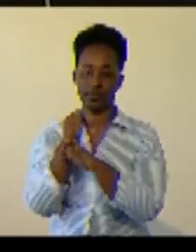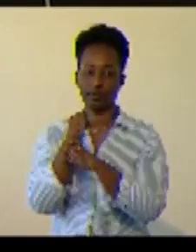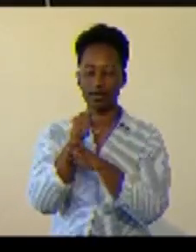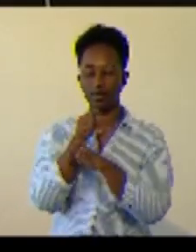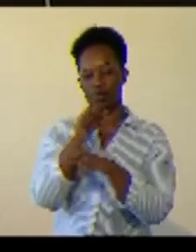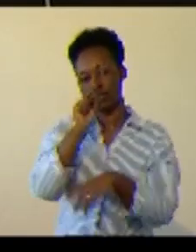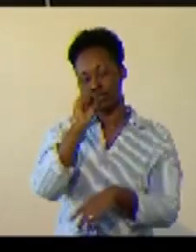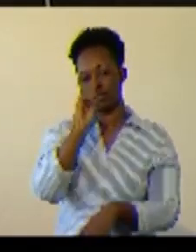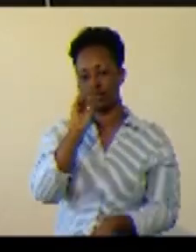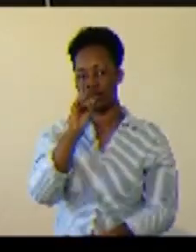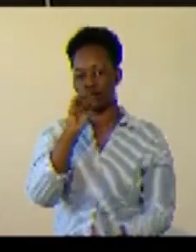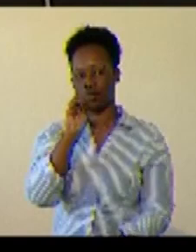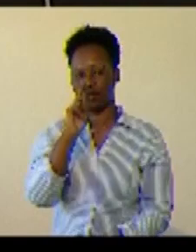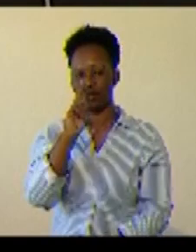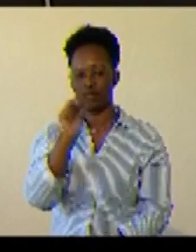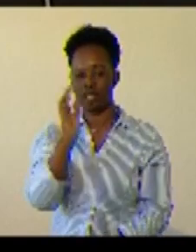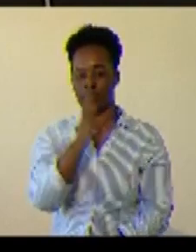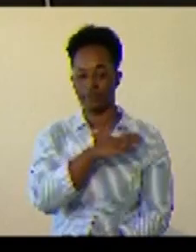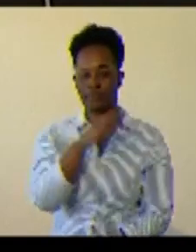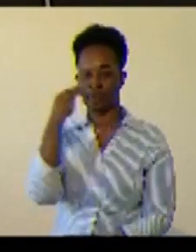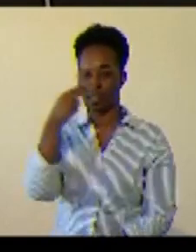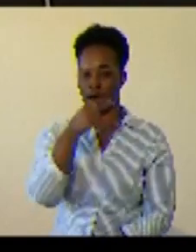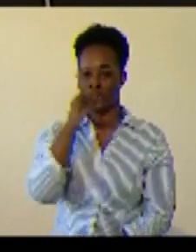and hydrogen gas.